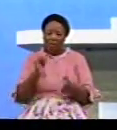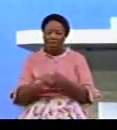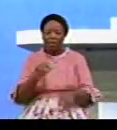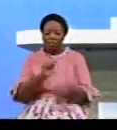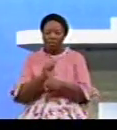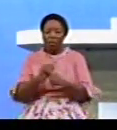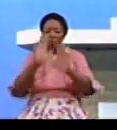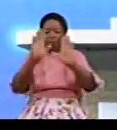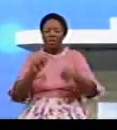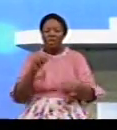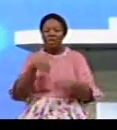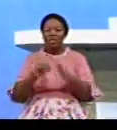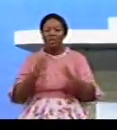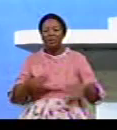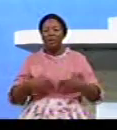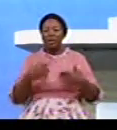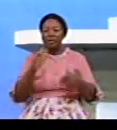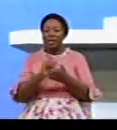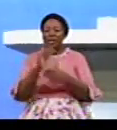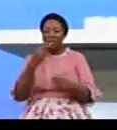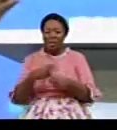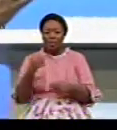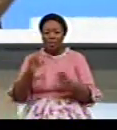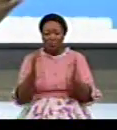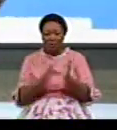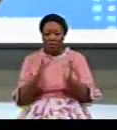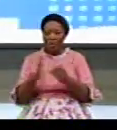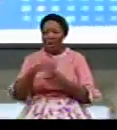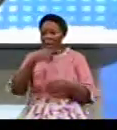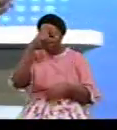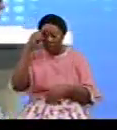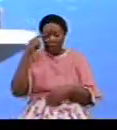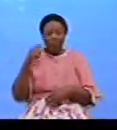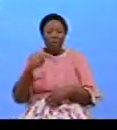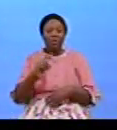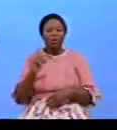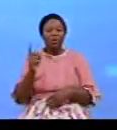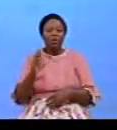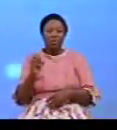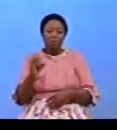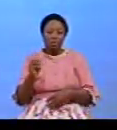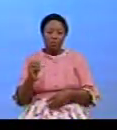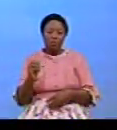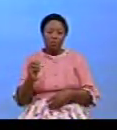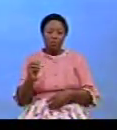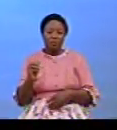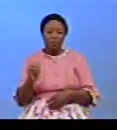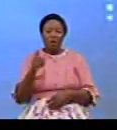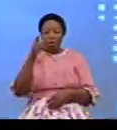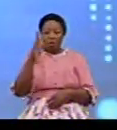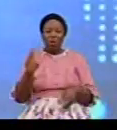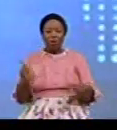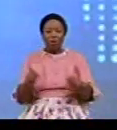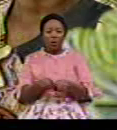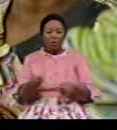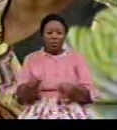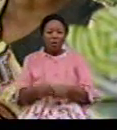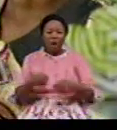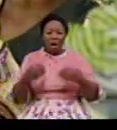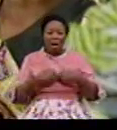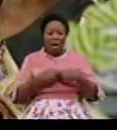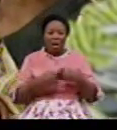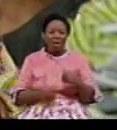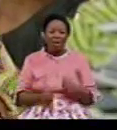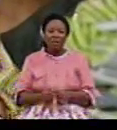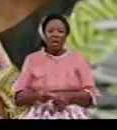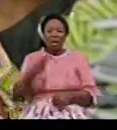you're going to go any direction after you claim to giving your life to the Lord, you want to ask